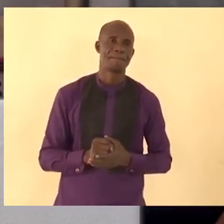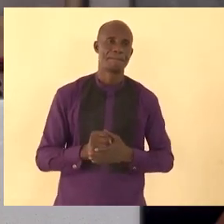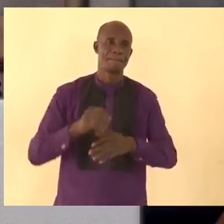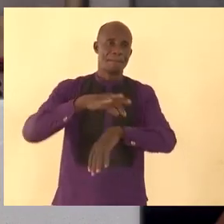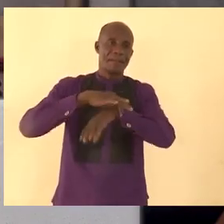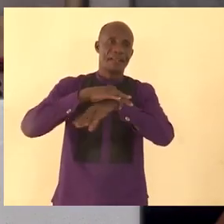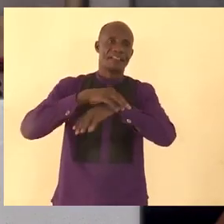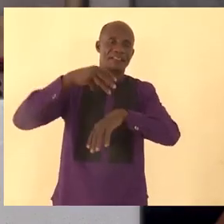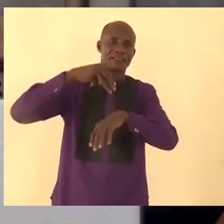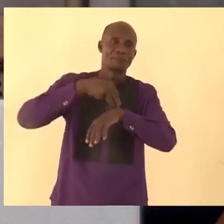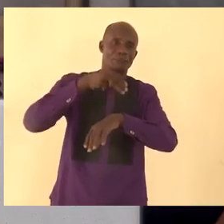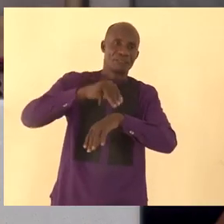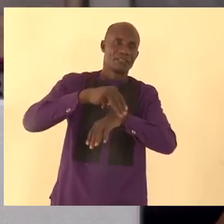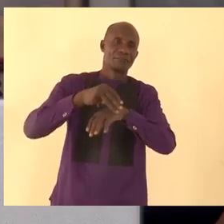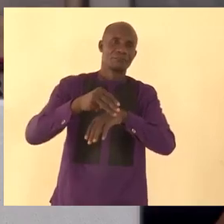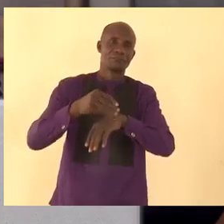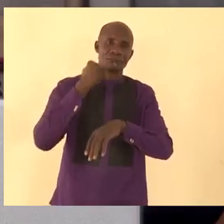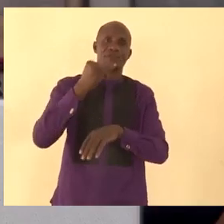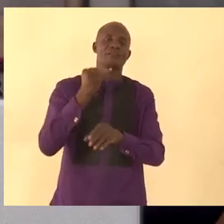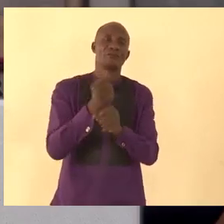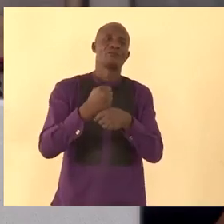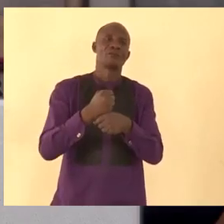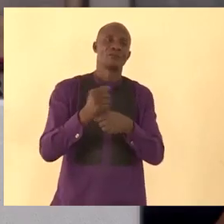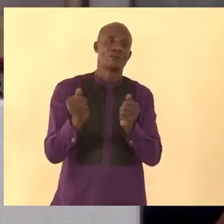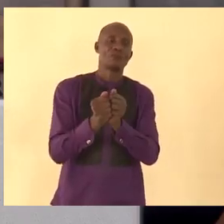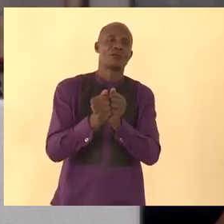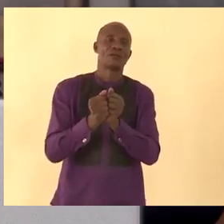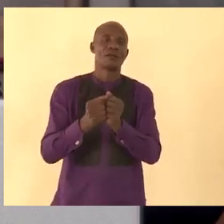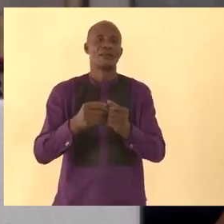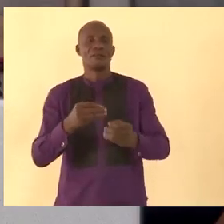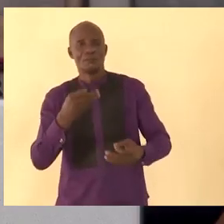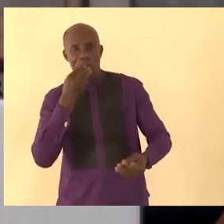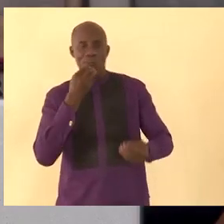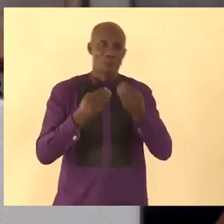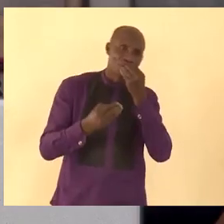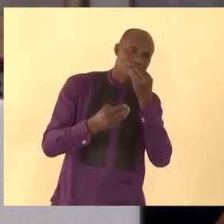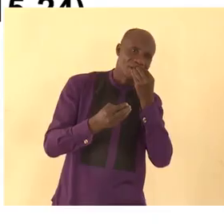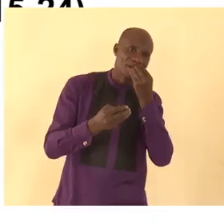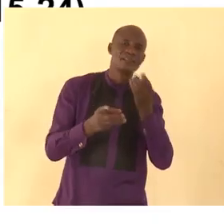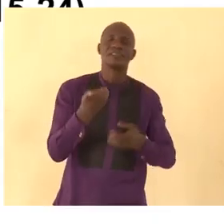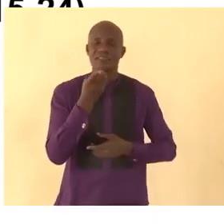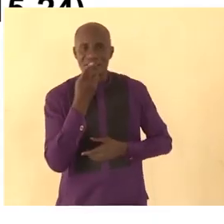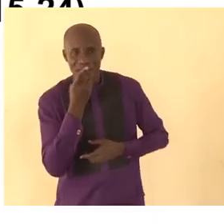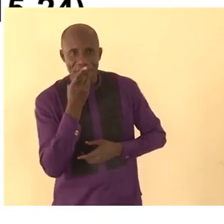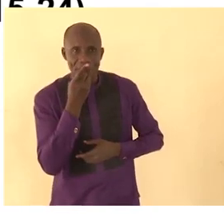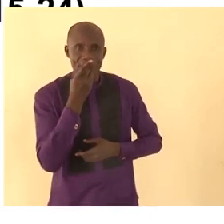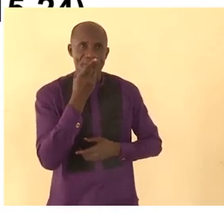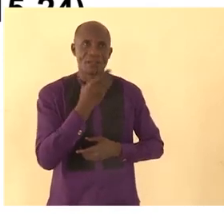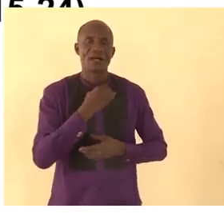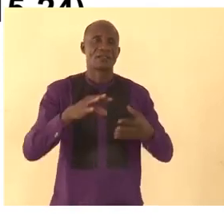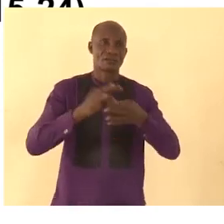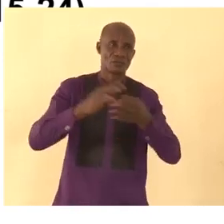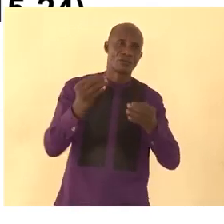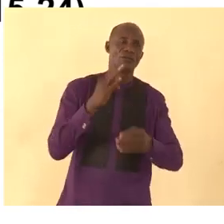earthly ministry is punctuated by dinner, banquets, and luncheons, as well as parables